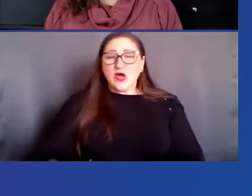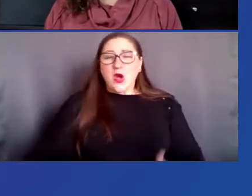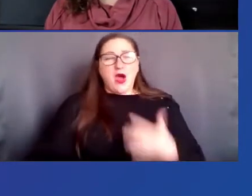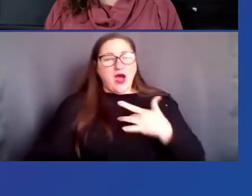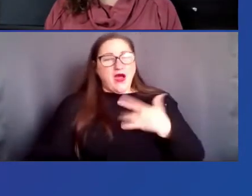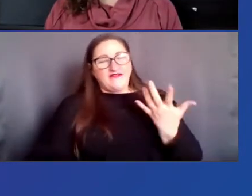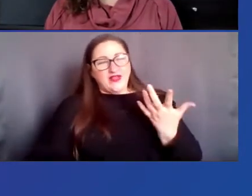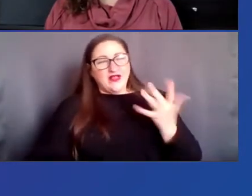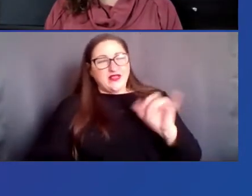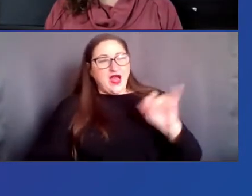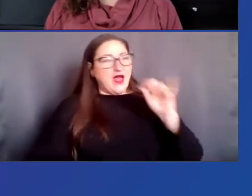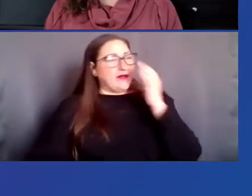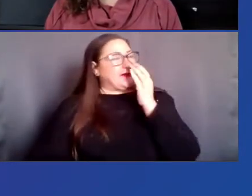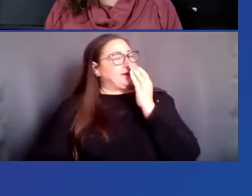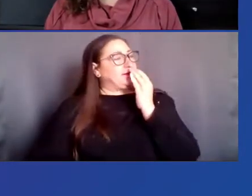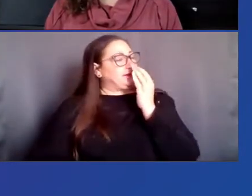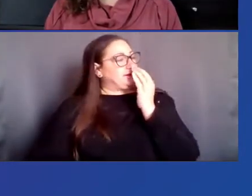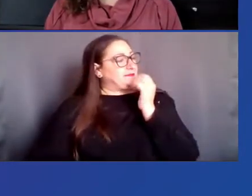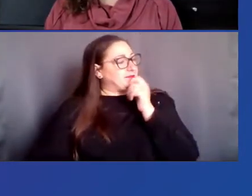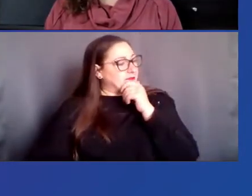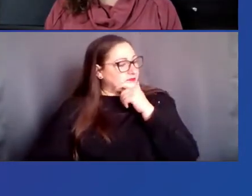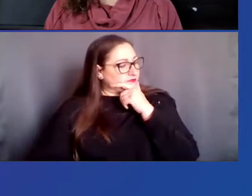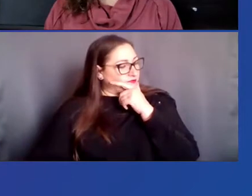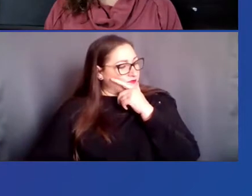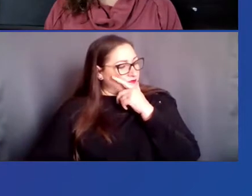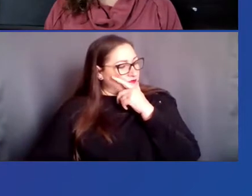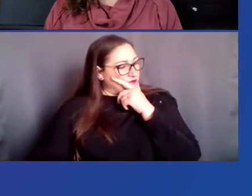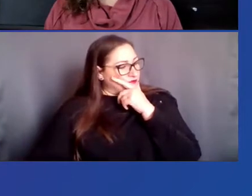where I am